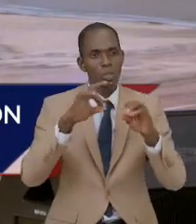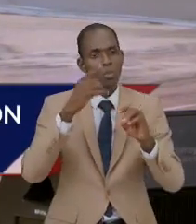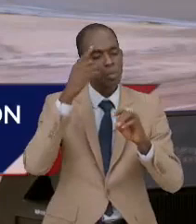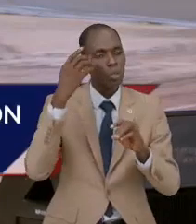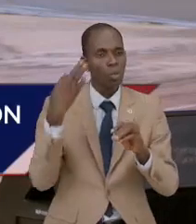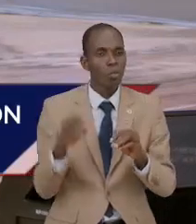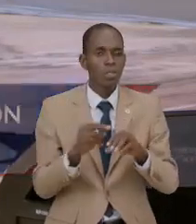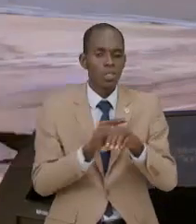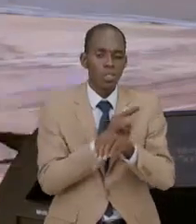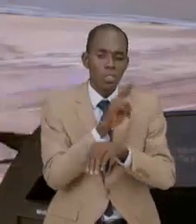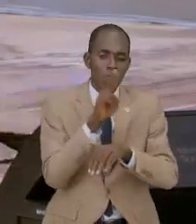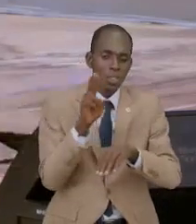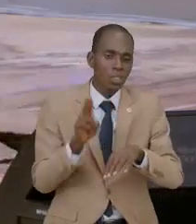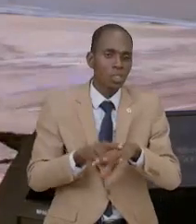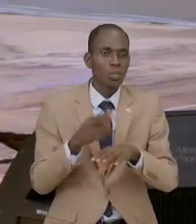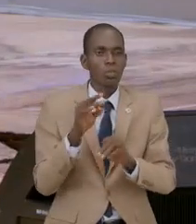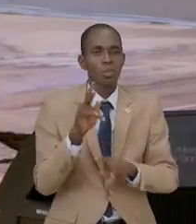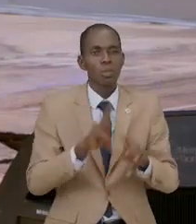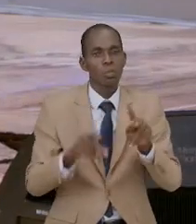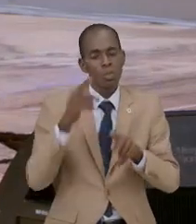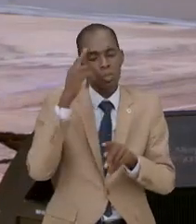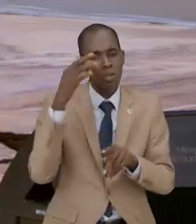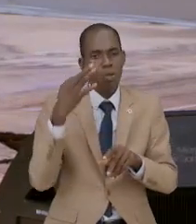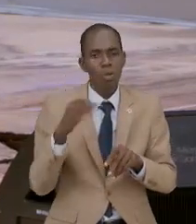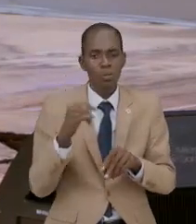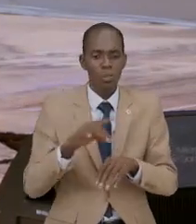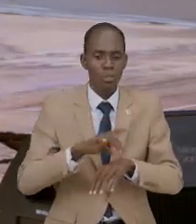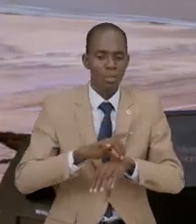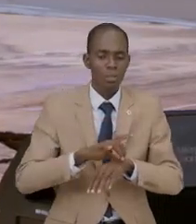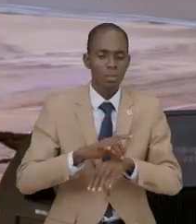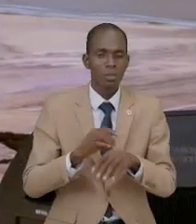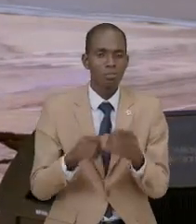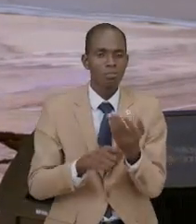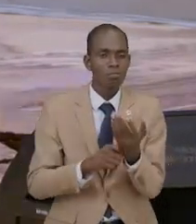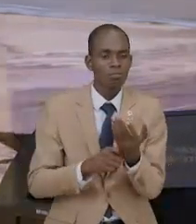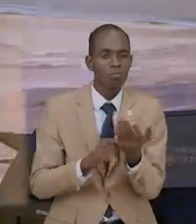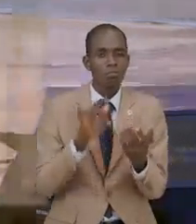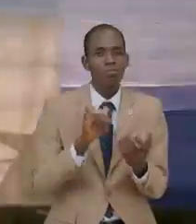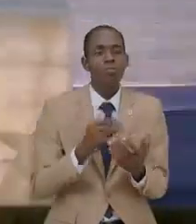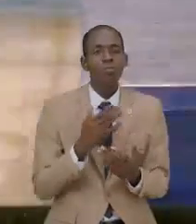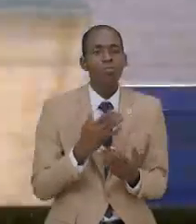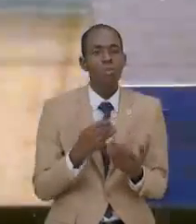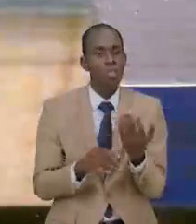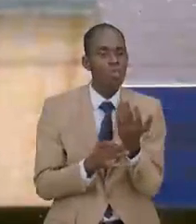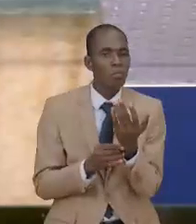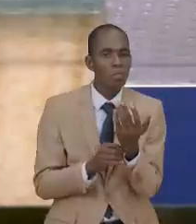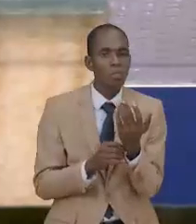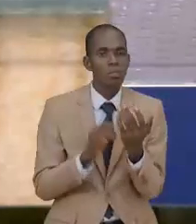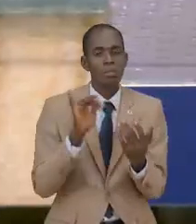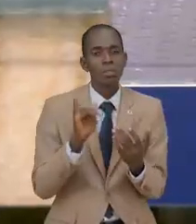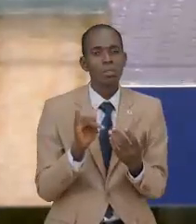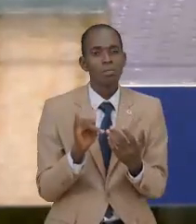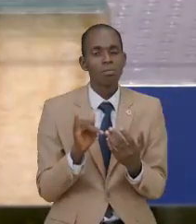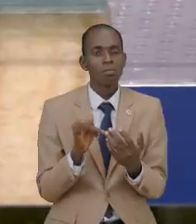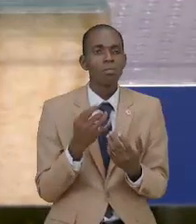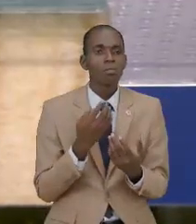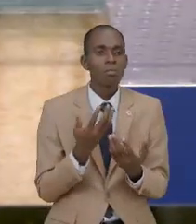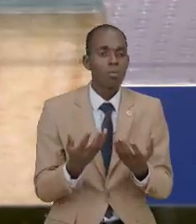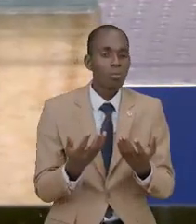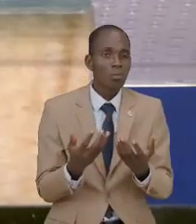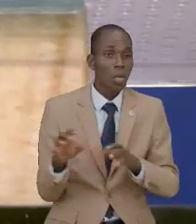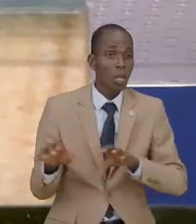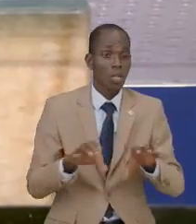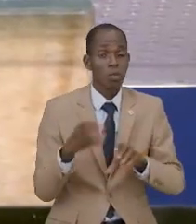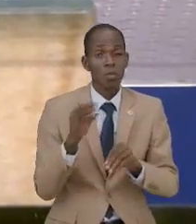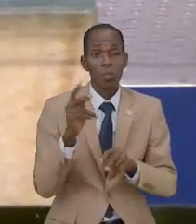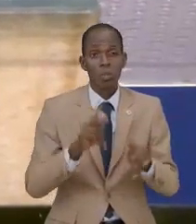people, because of the carnality of the people, because of the fleshly acts of the people, what the law